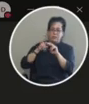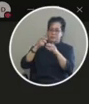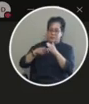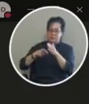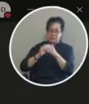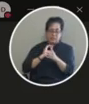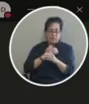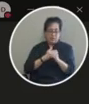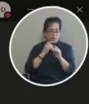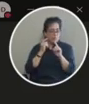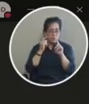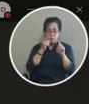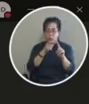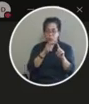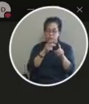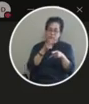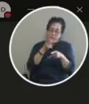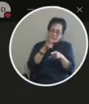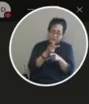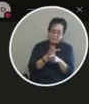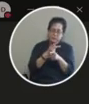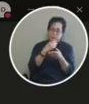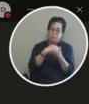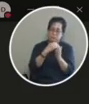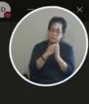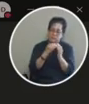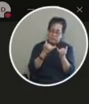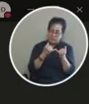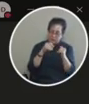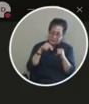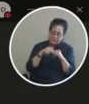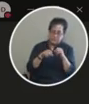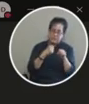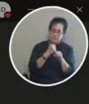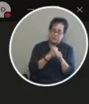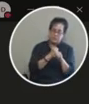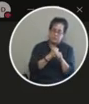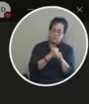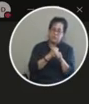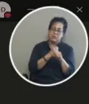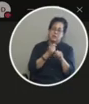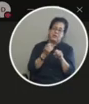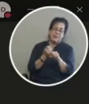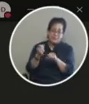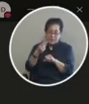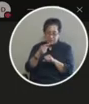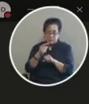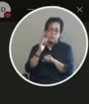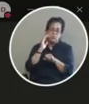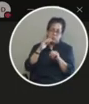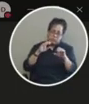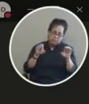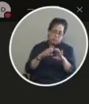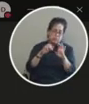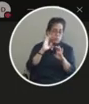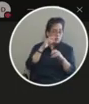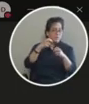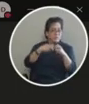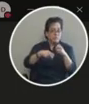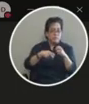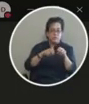goal is to keep the budget where it is this year and attack the budget next year, because it's going to be difficult,